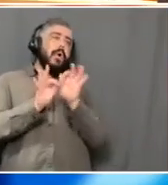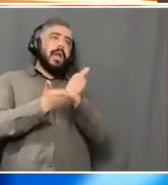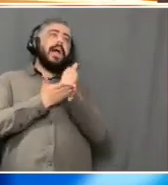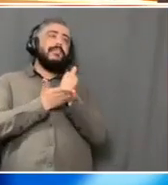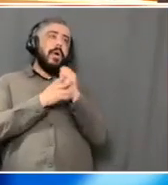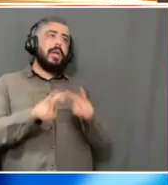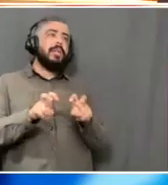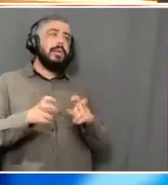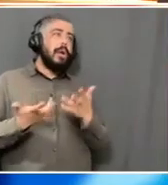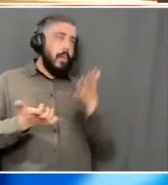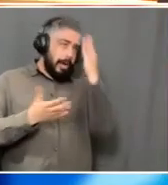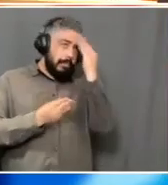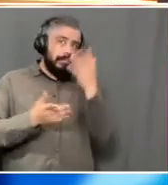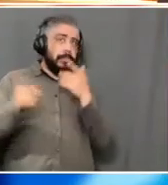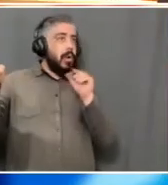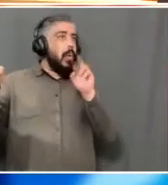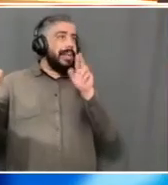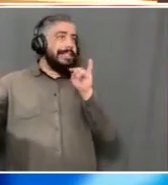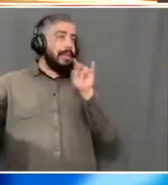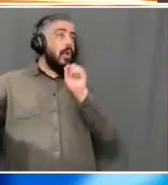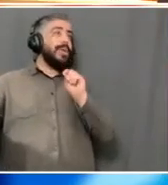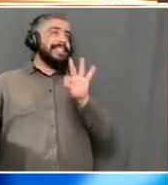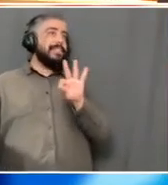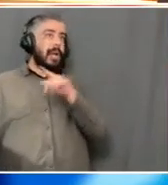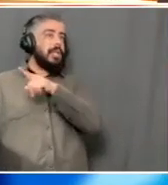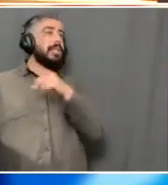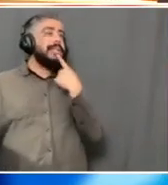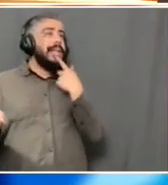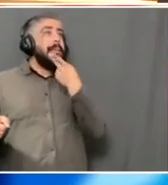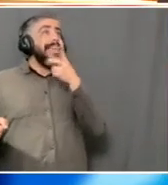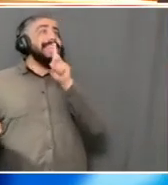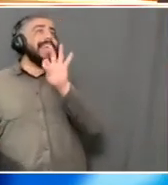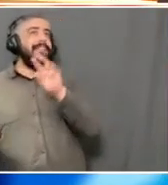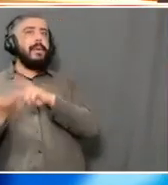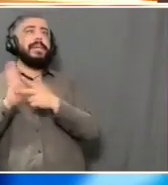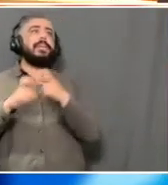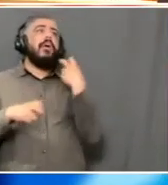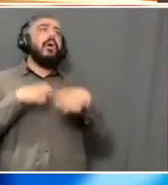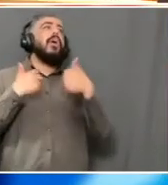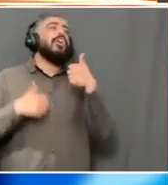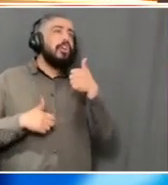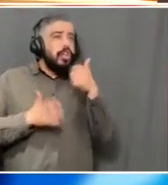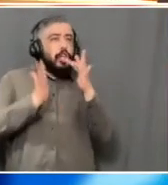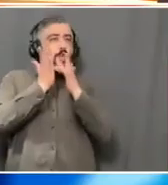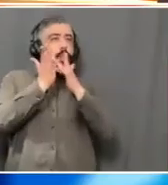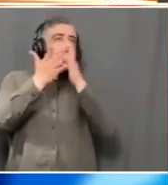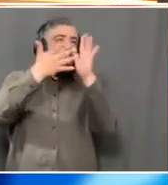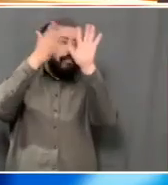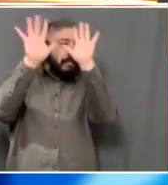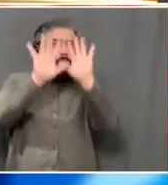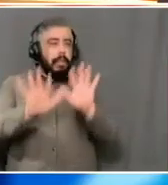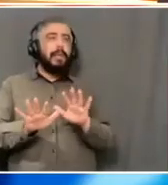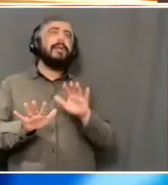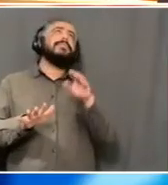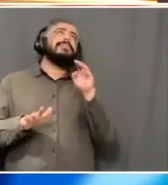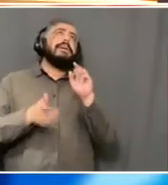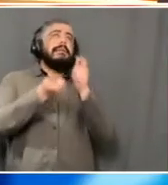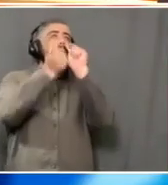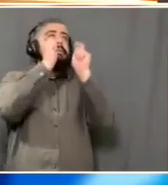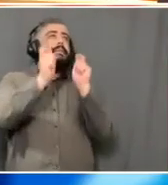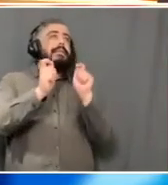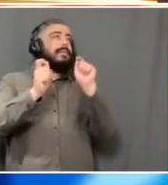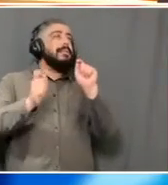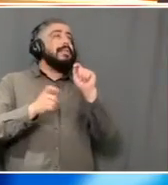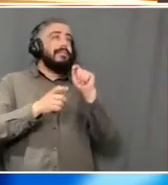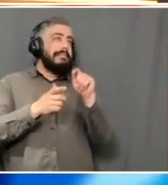Ms. Ortiz-Franklin by saying that it is a PDF, which makes it harder to manipulate. Not manipulate. Manipulate is the word, but that sounds nefarious.